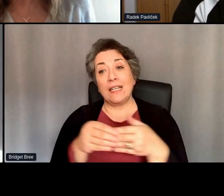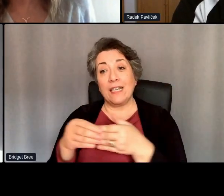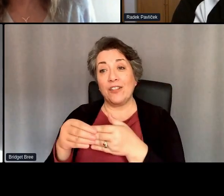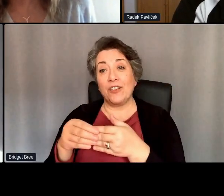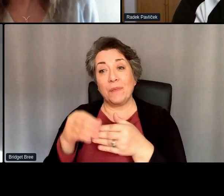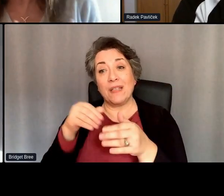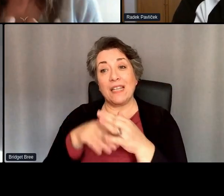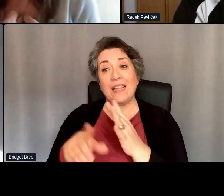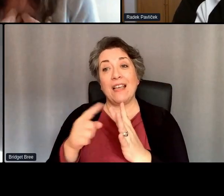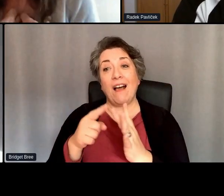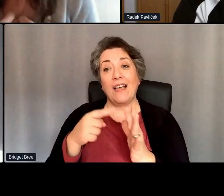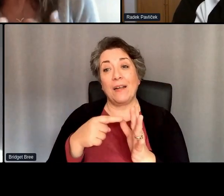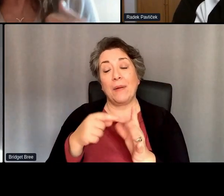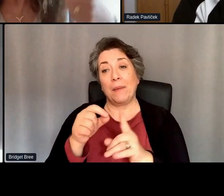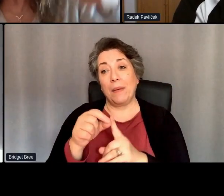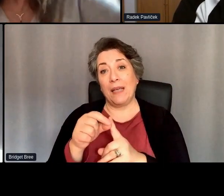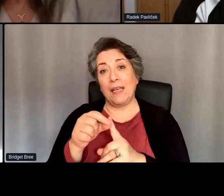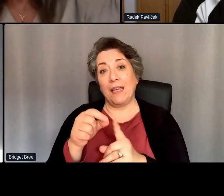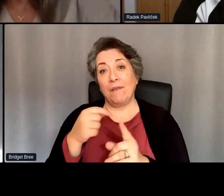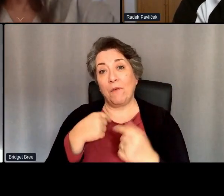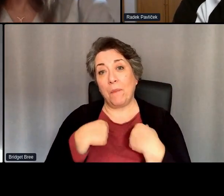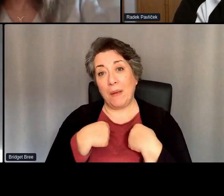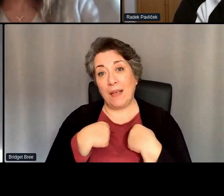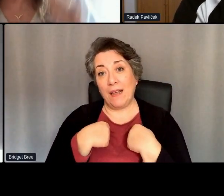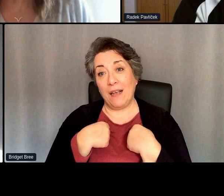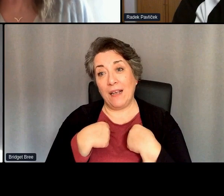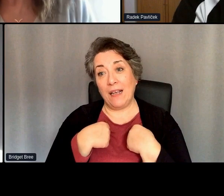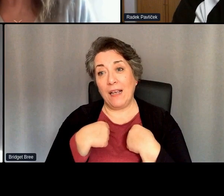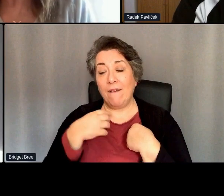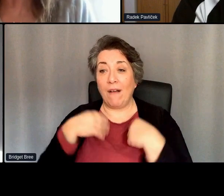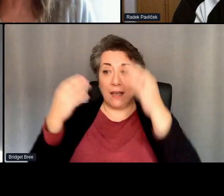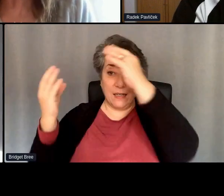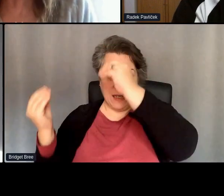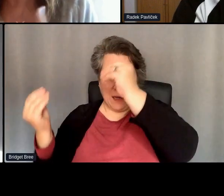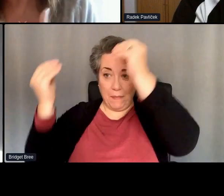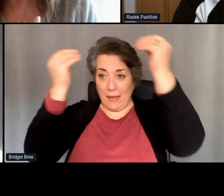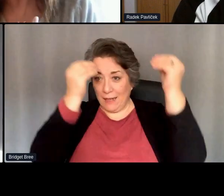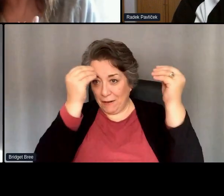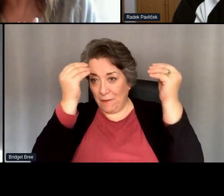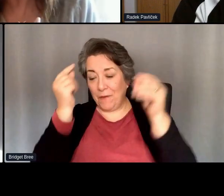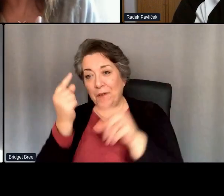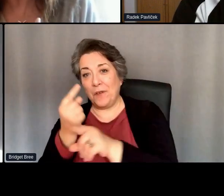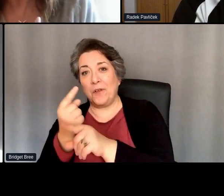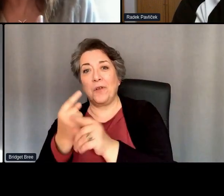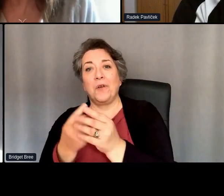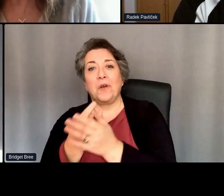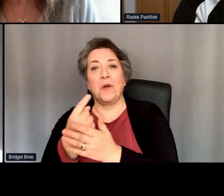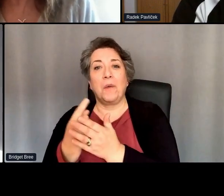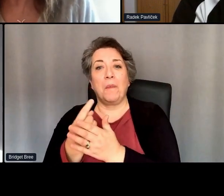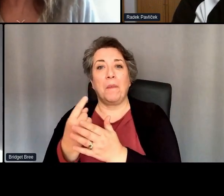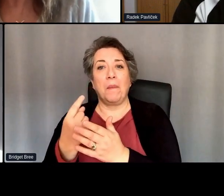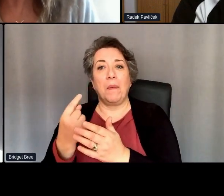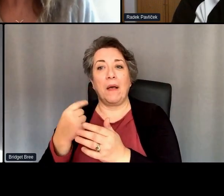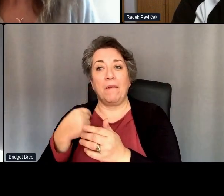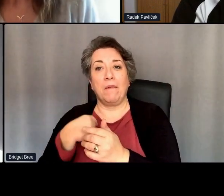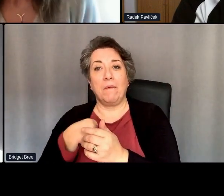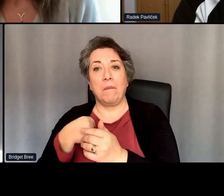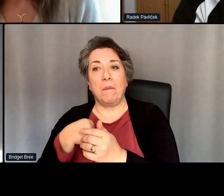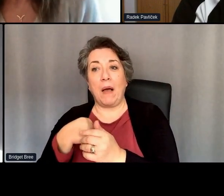IAAP. And for us, me being, if I use my other hat and talk from the Funka perspective, we are accessibility